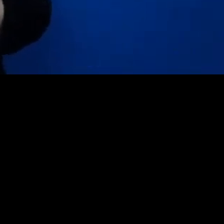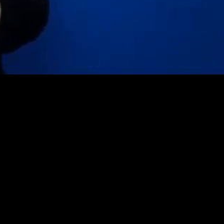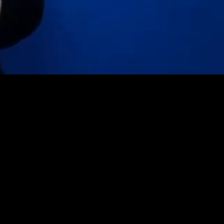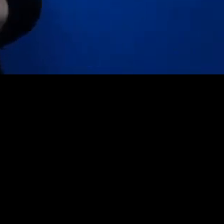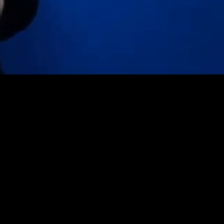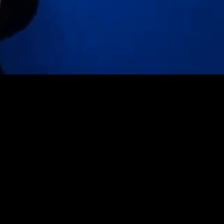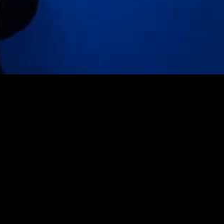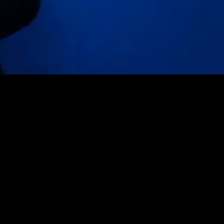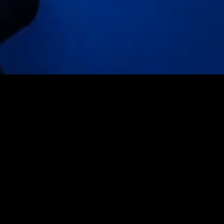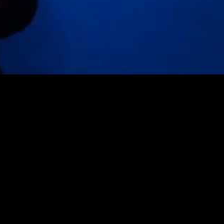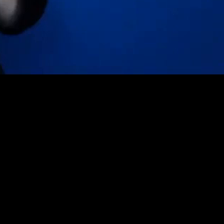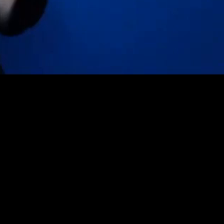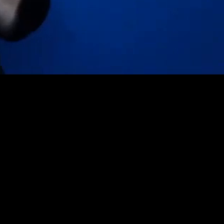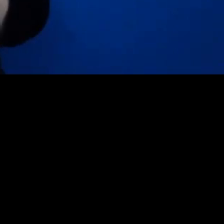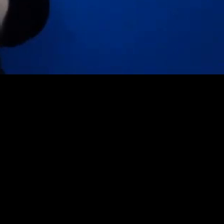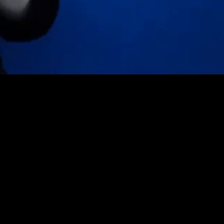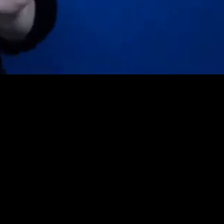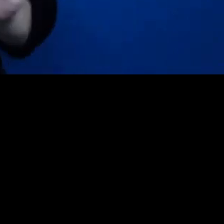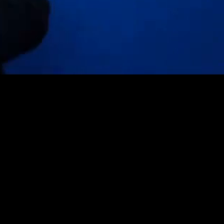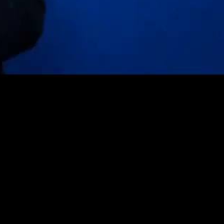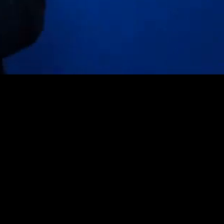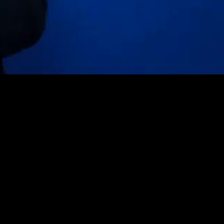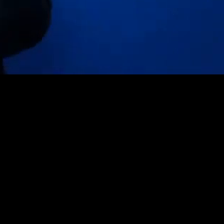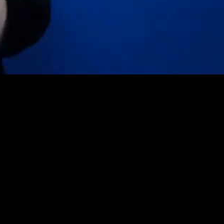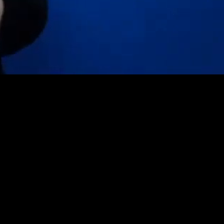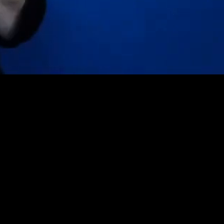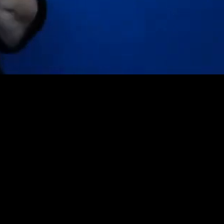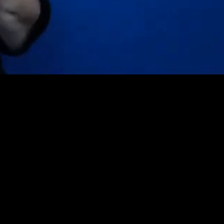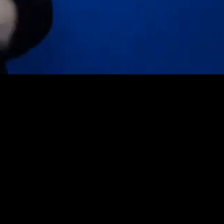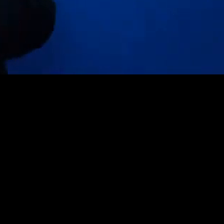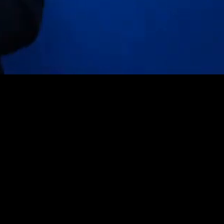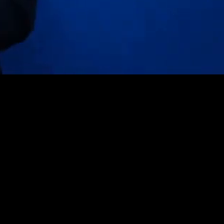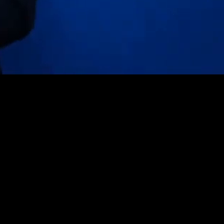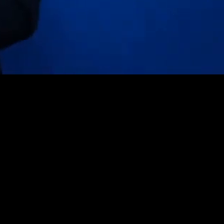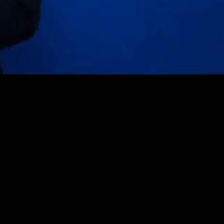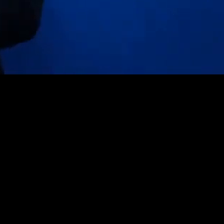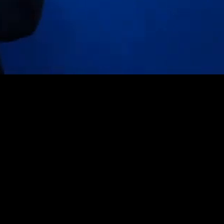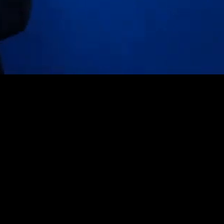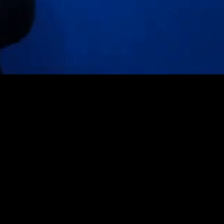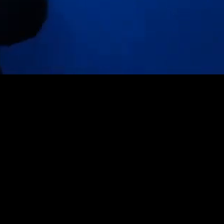such a wonderful talk about the present and future of collaboration with